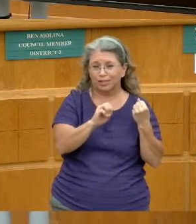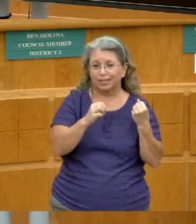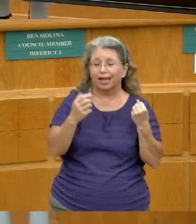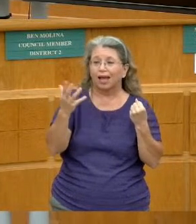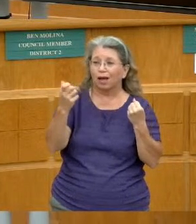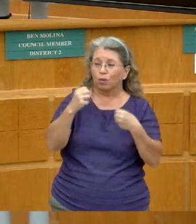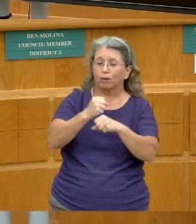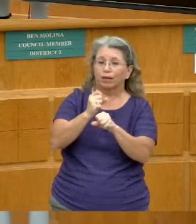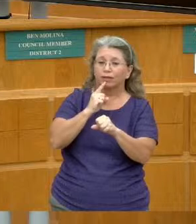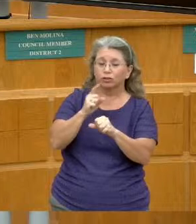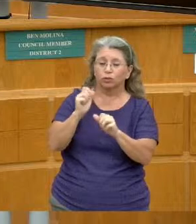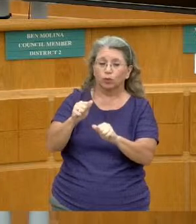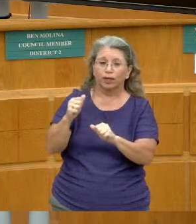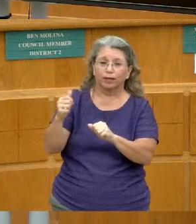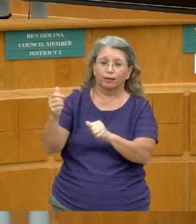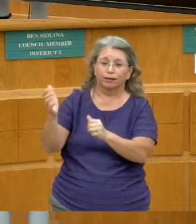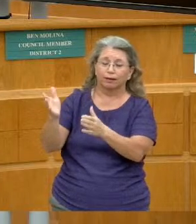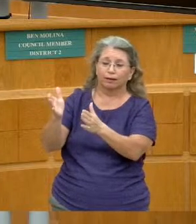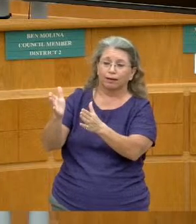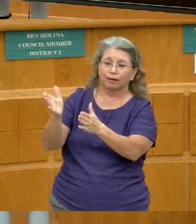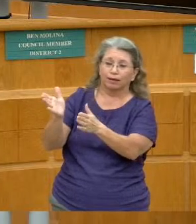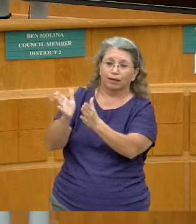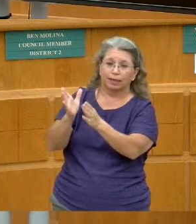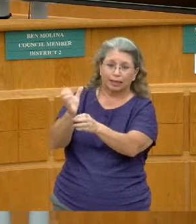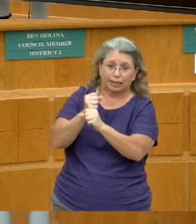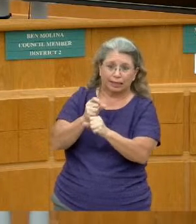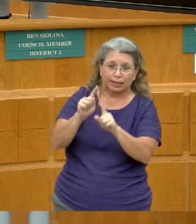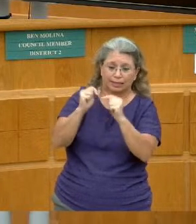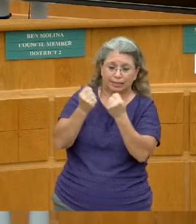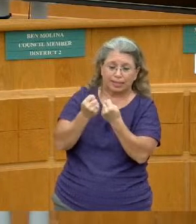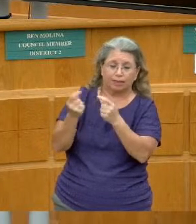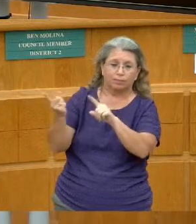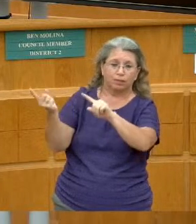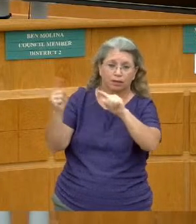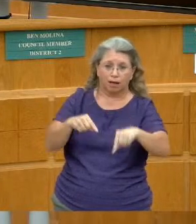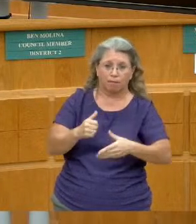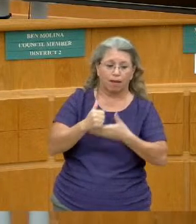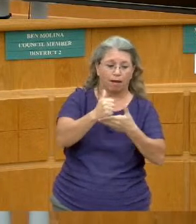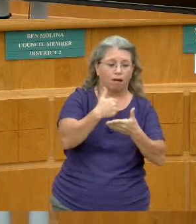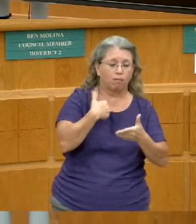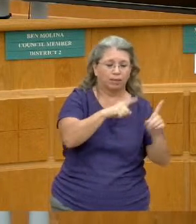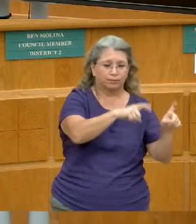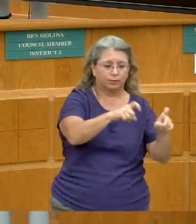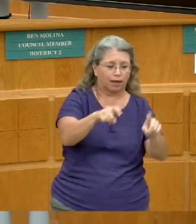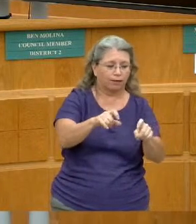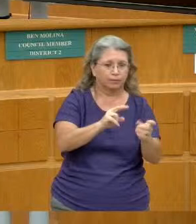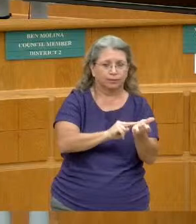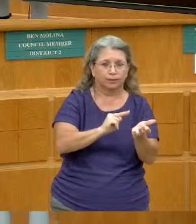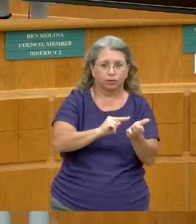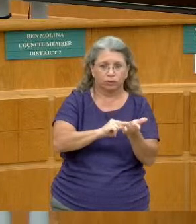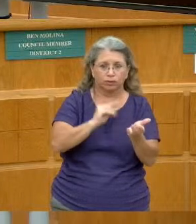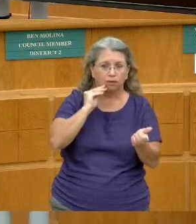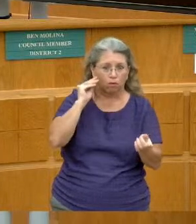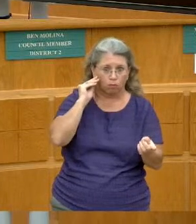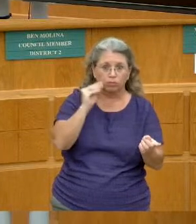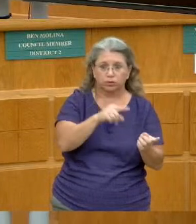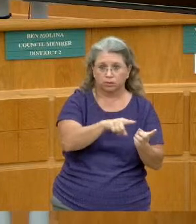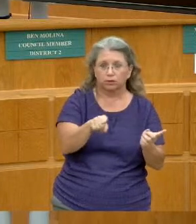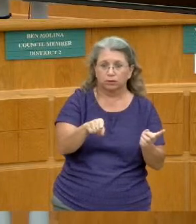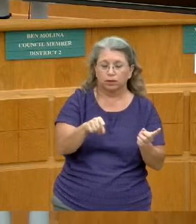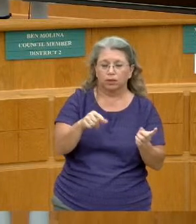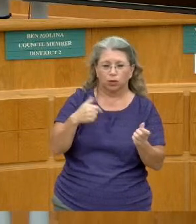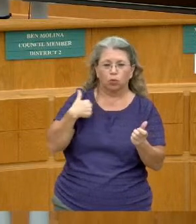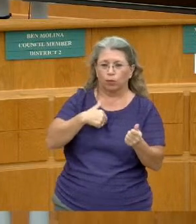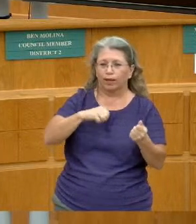a team to come down here and help us with these nursing homes from the state. So there's many ways that we can partner with